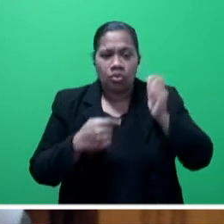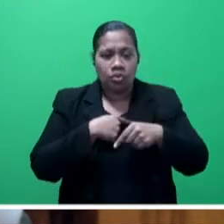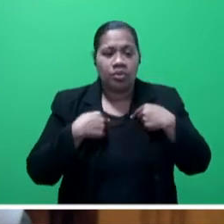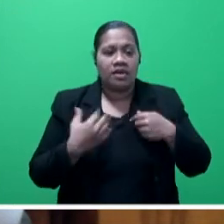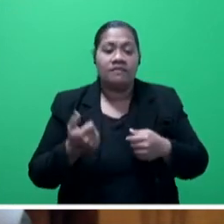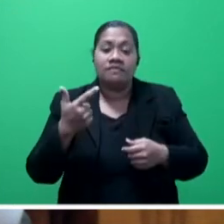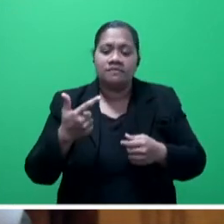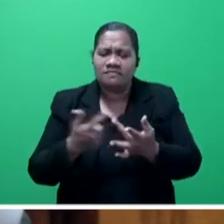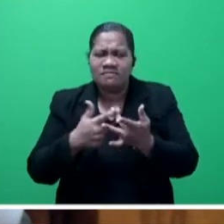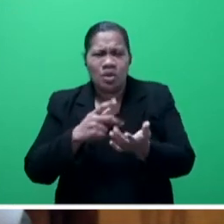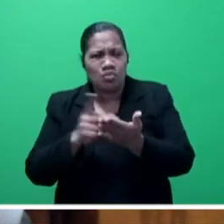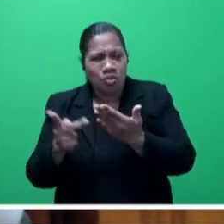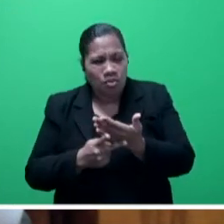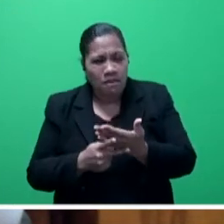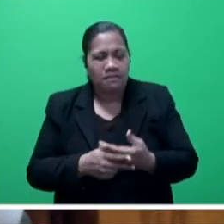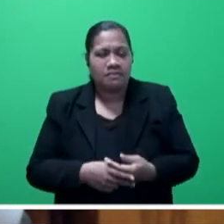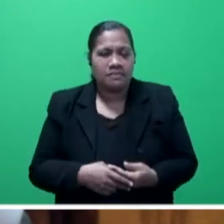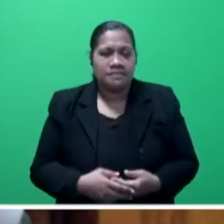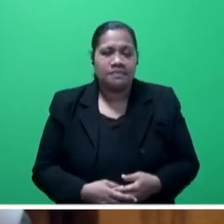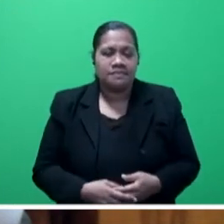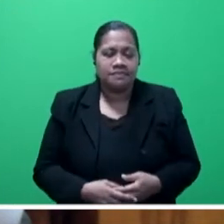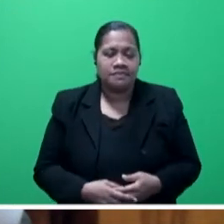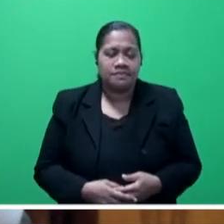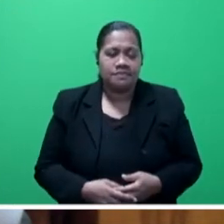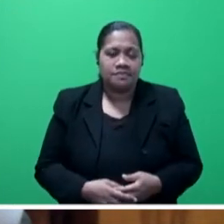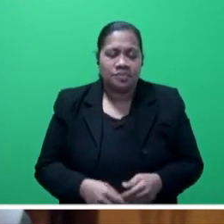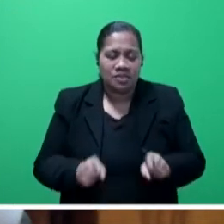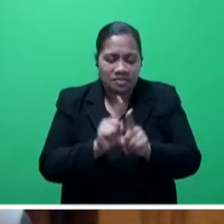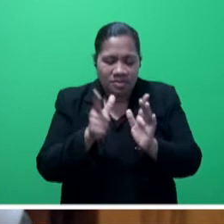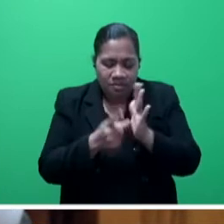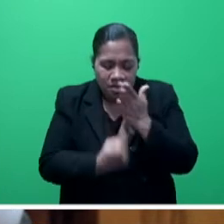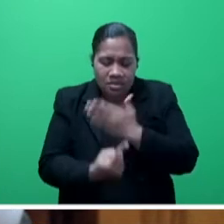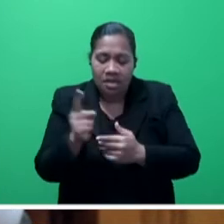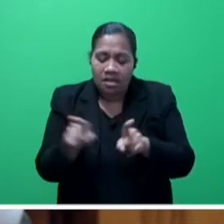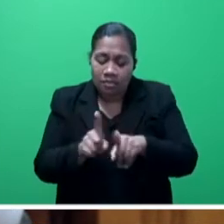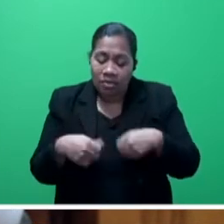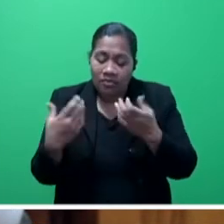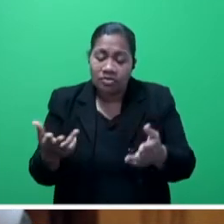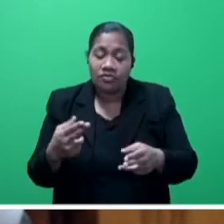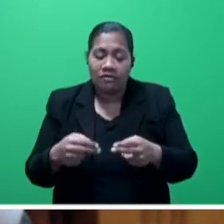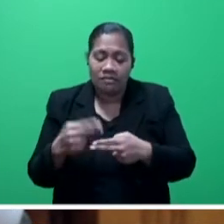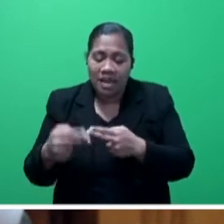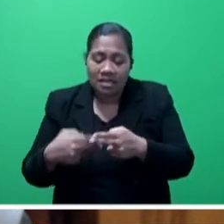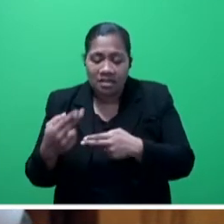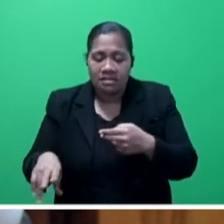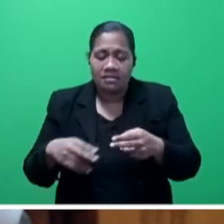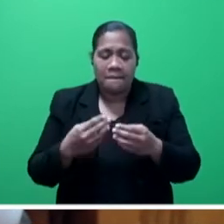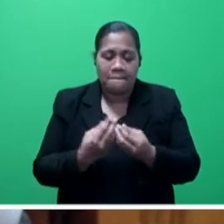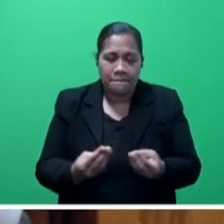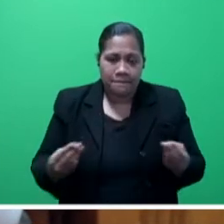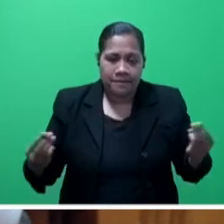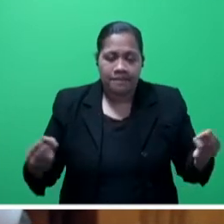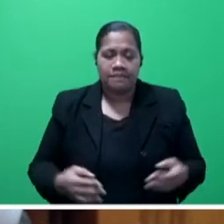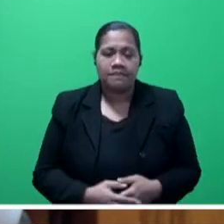programs running concurrently, such as provision of planting material, stray animal campaign, mushroom industry support, Mr. Speaker,